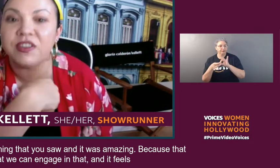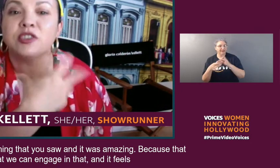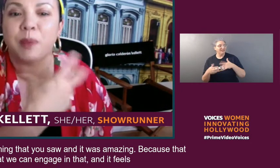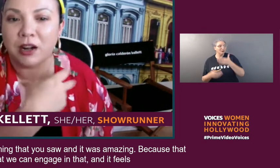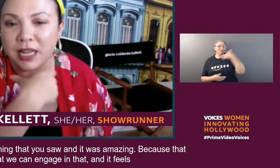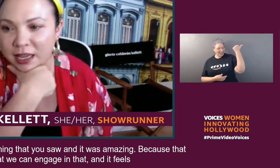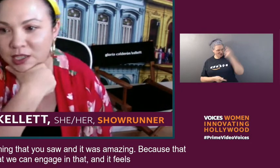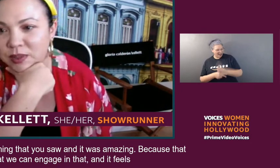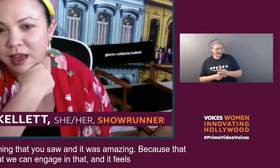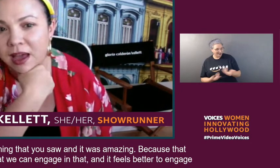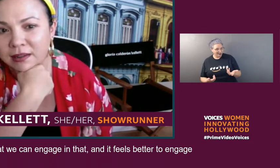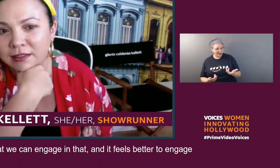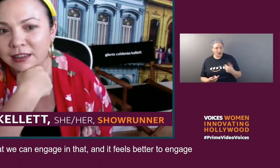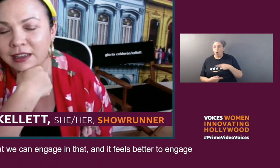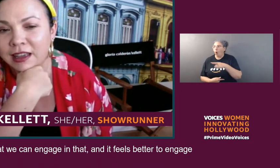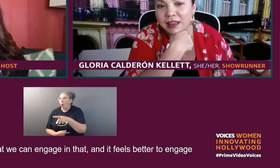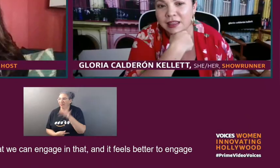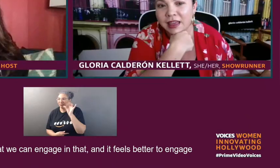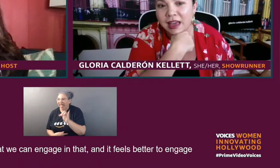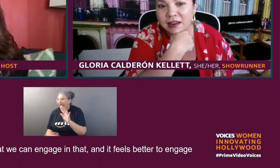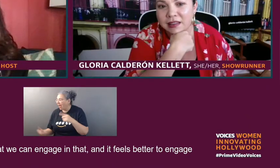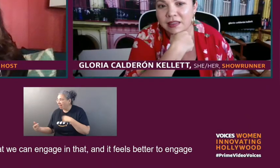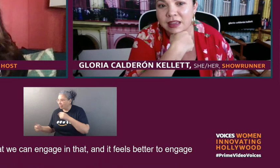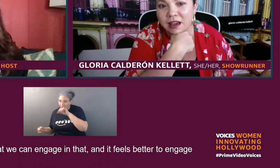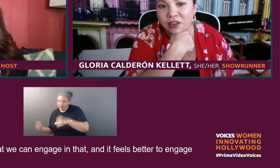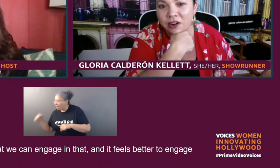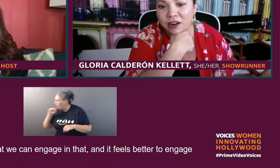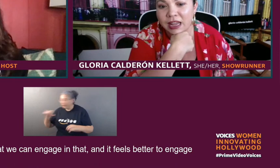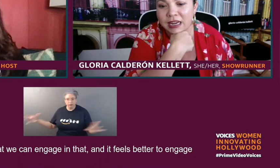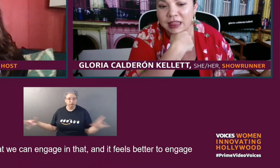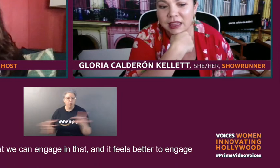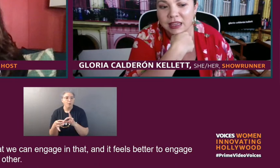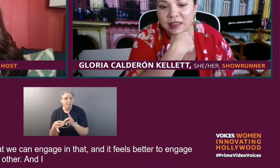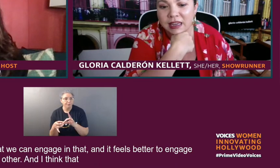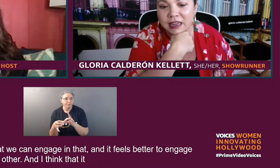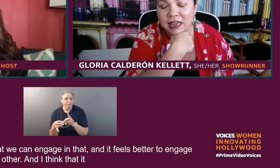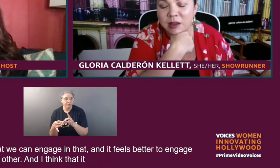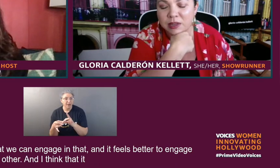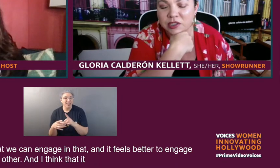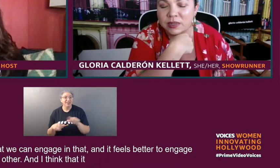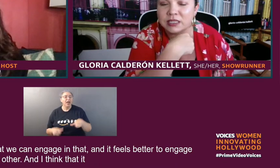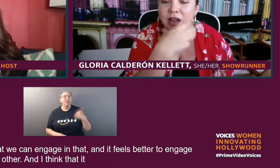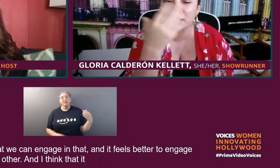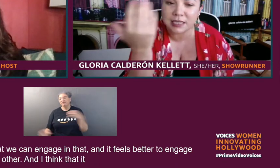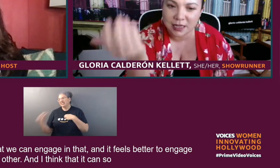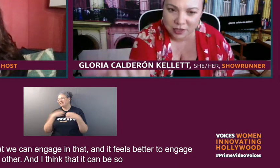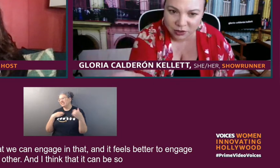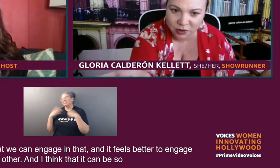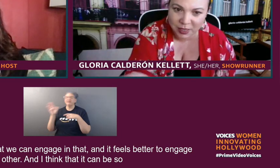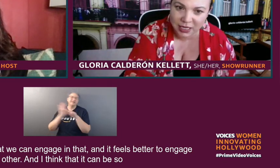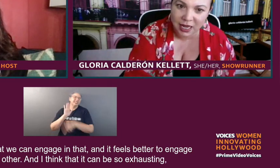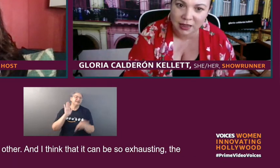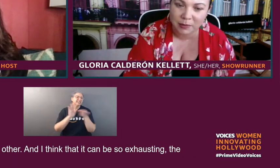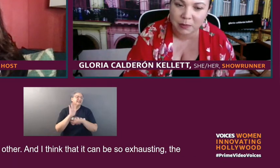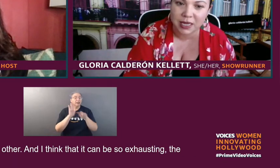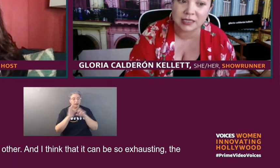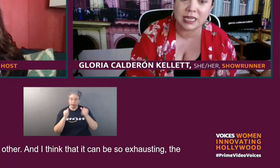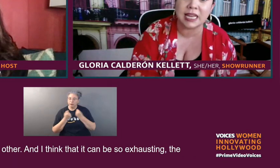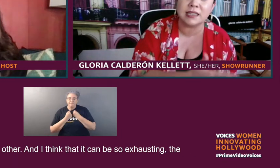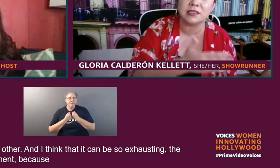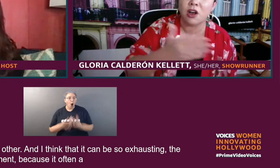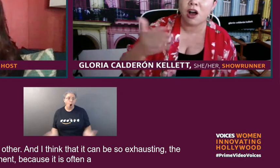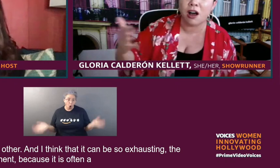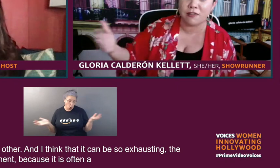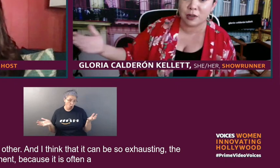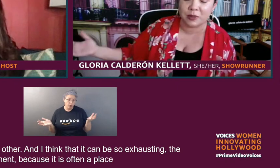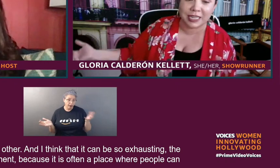in a, it feels better to engage with that than the other. And I think that it can be so exhausting, the social media element, because